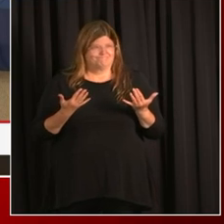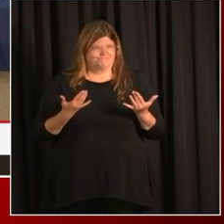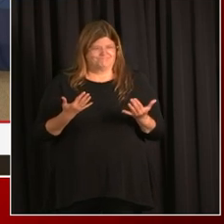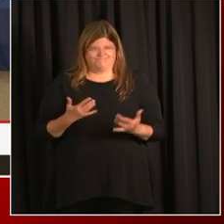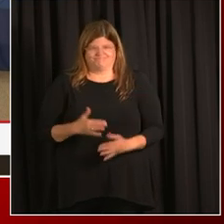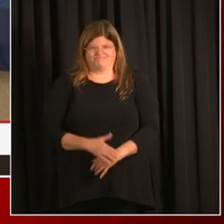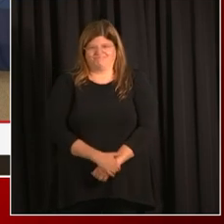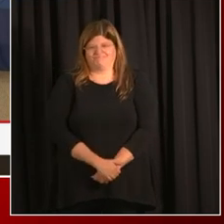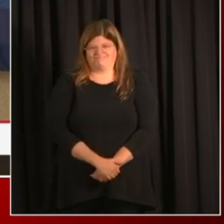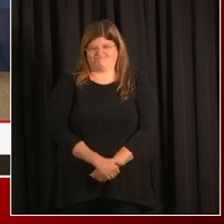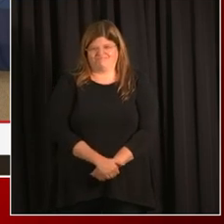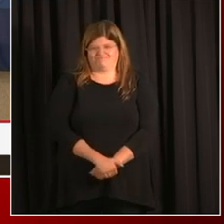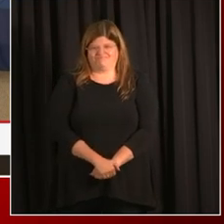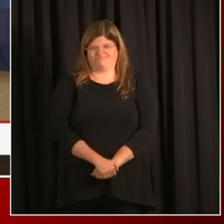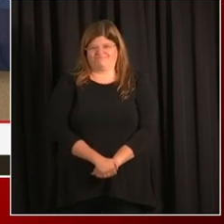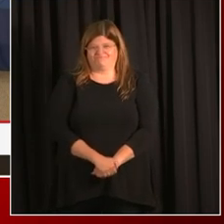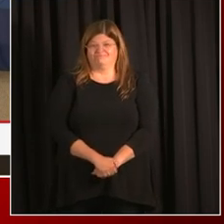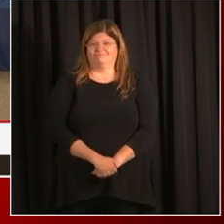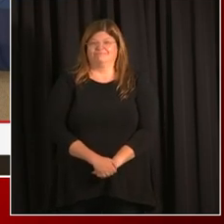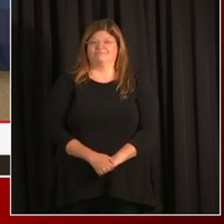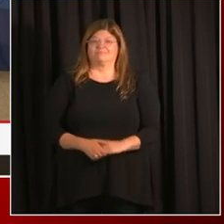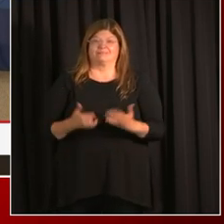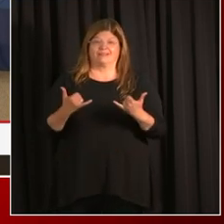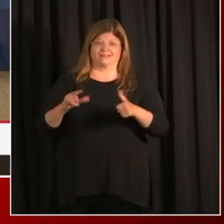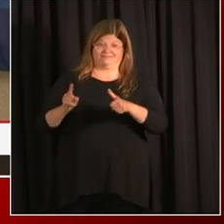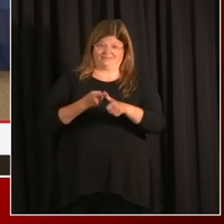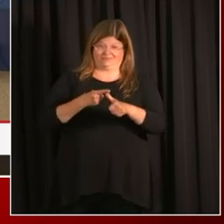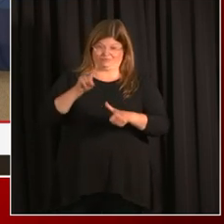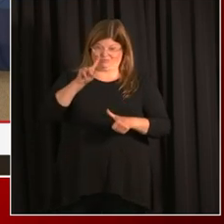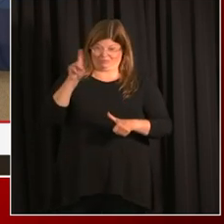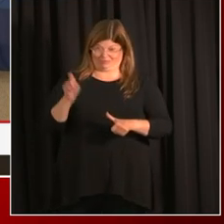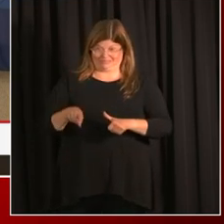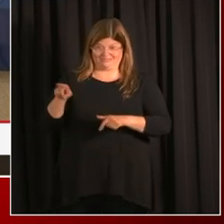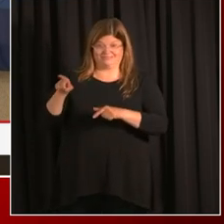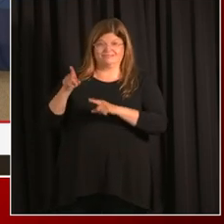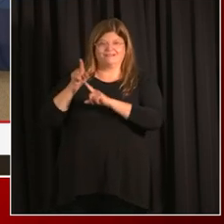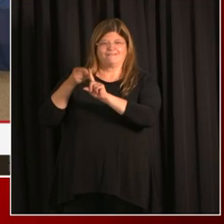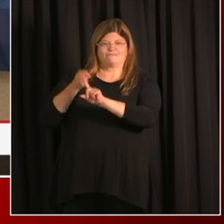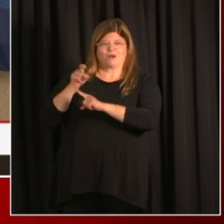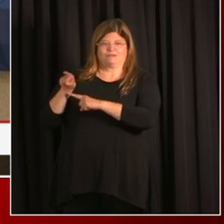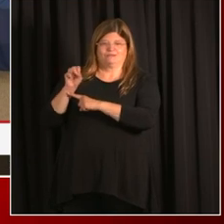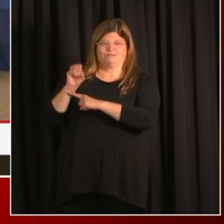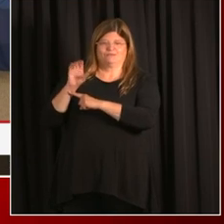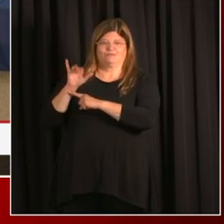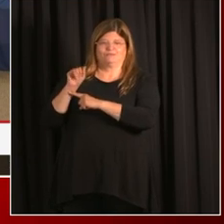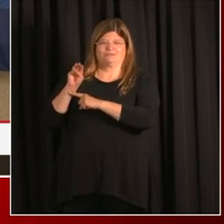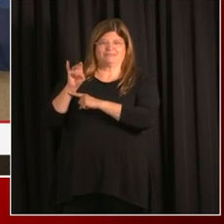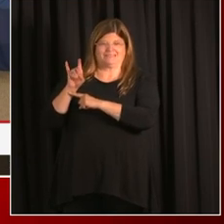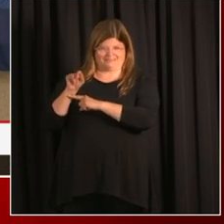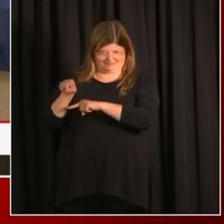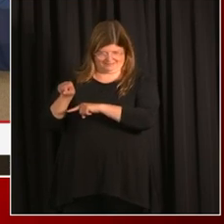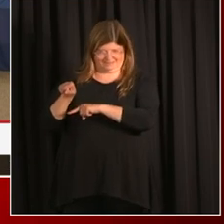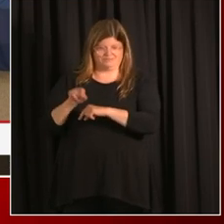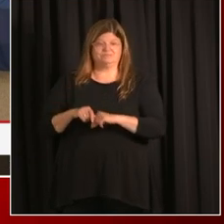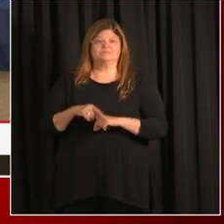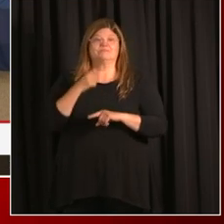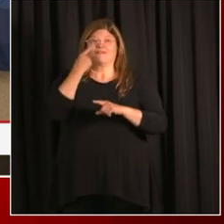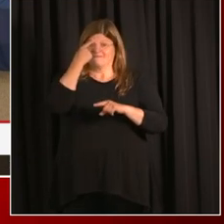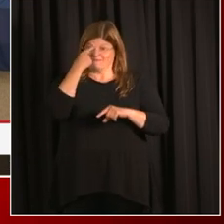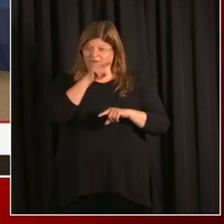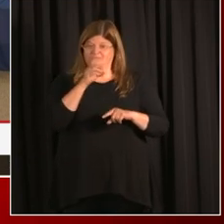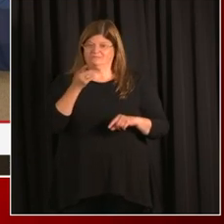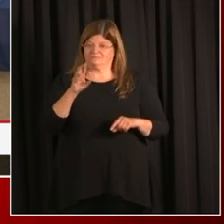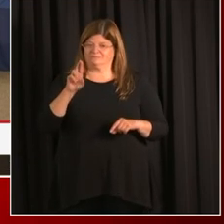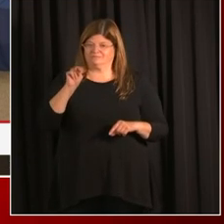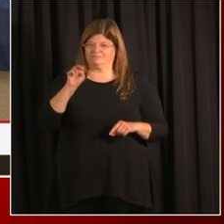All right, the first question is going to come from our social media account, and this one's for Dr. Nesbitt. Dr. Nesbitt, the first question is